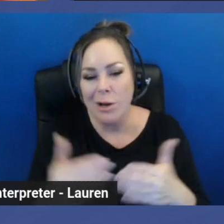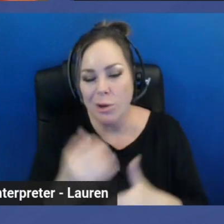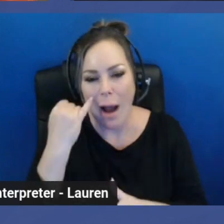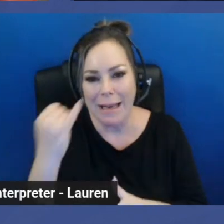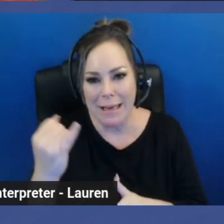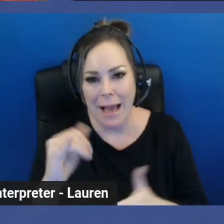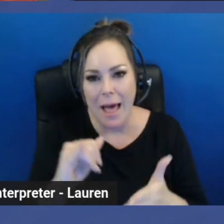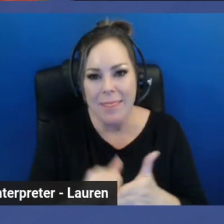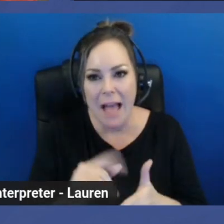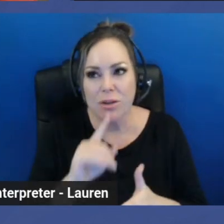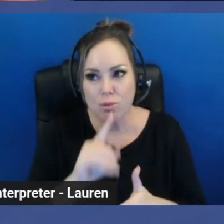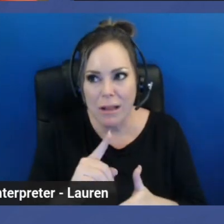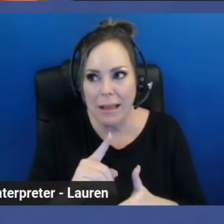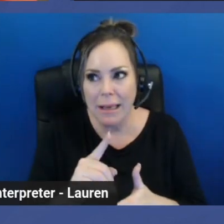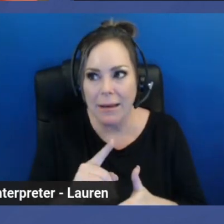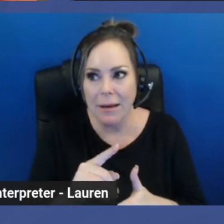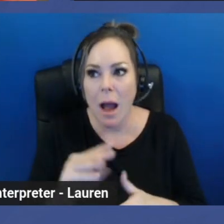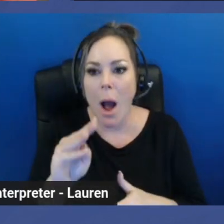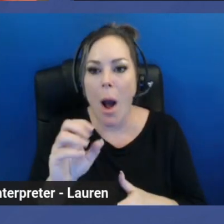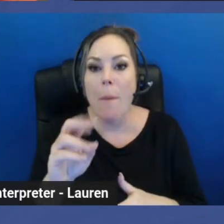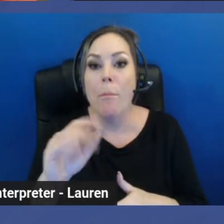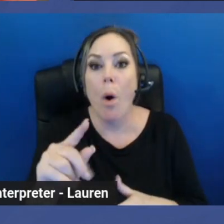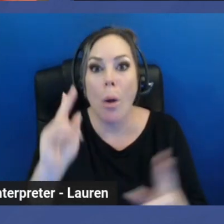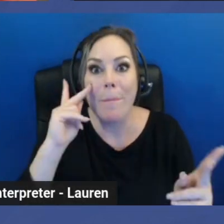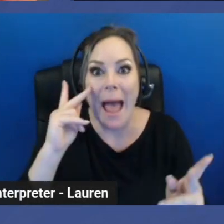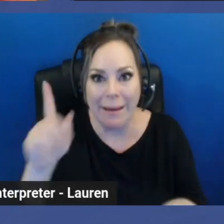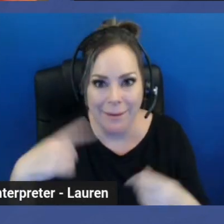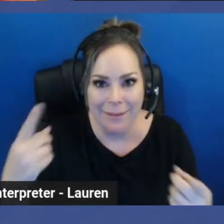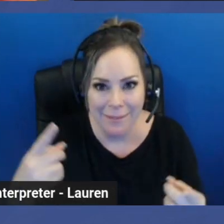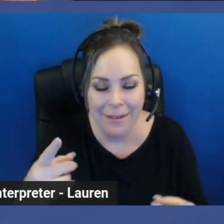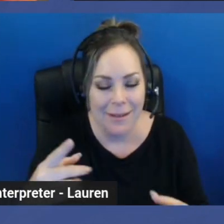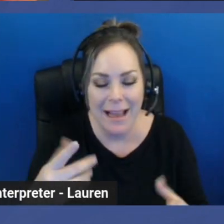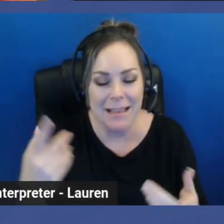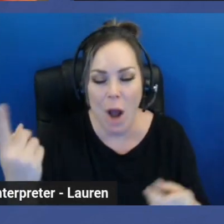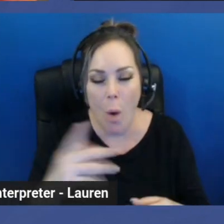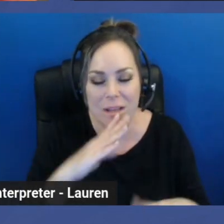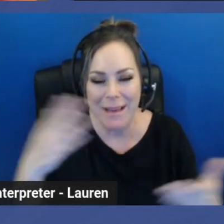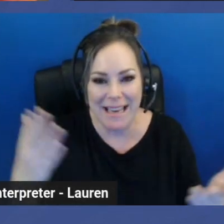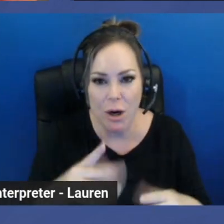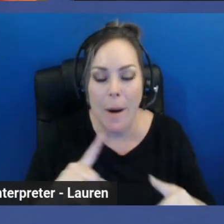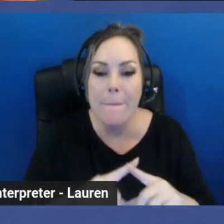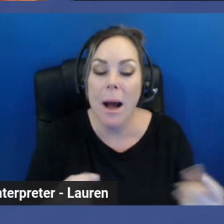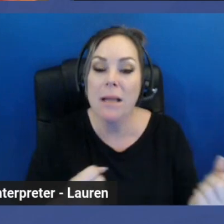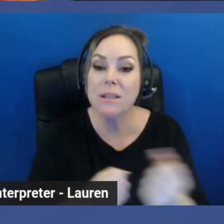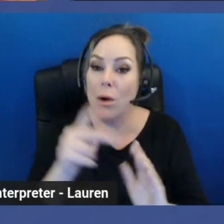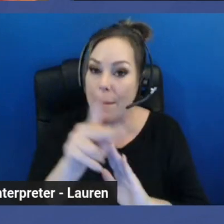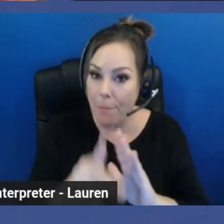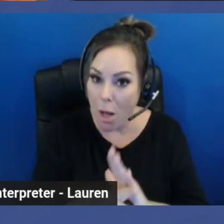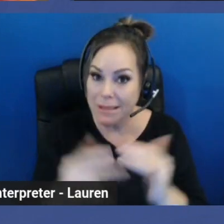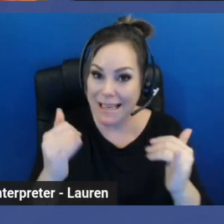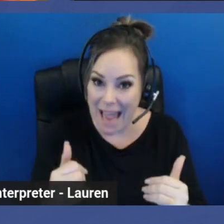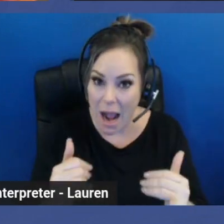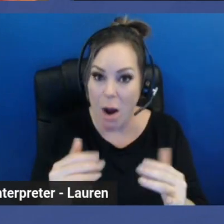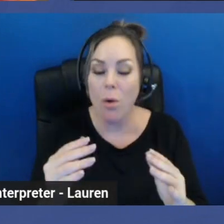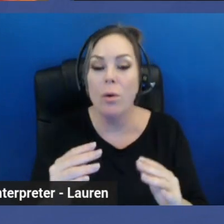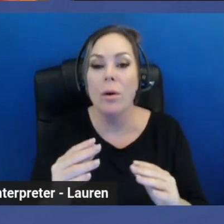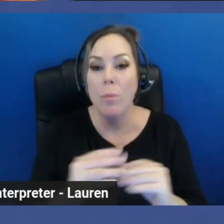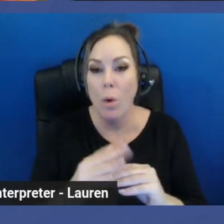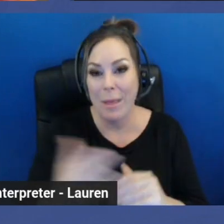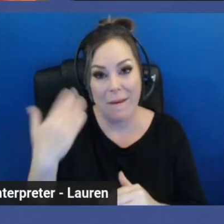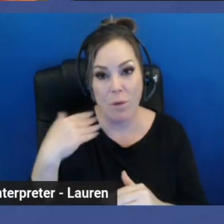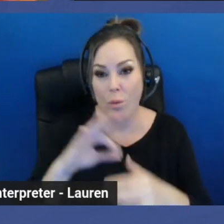moral panic has always existed in that way. But I think it's supporting policy now more than ever related to